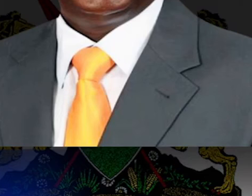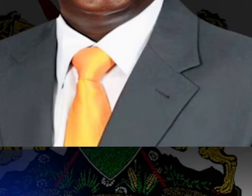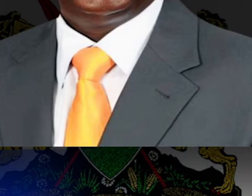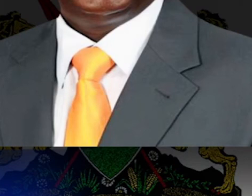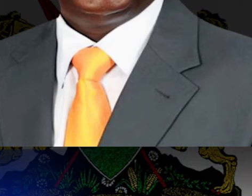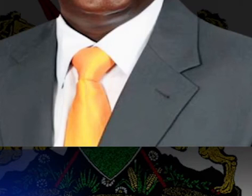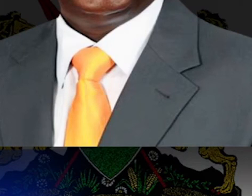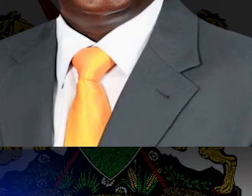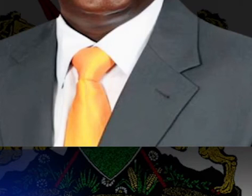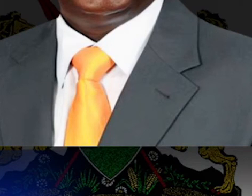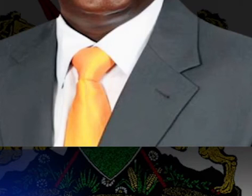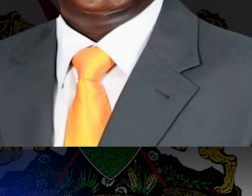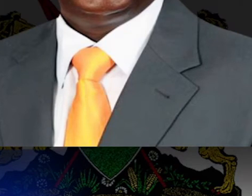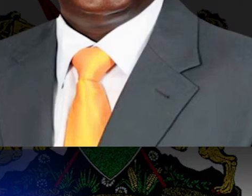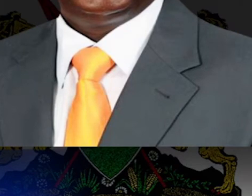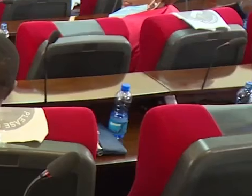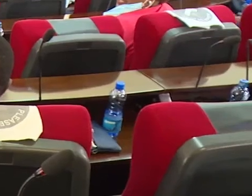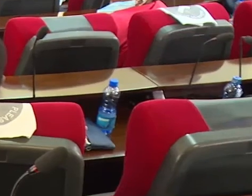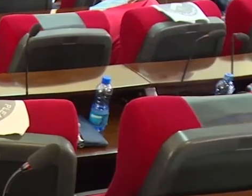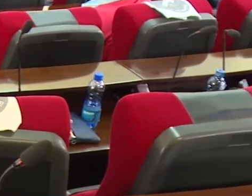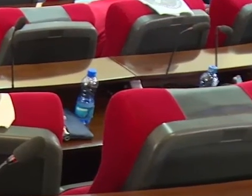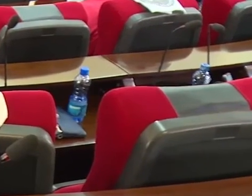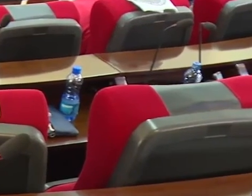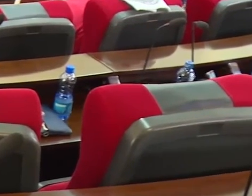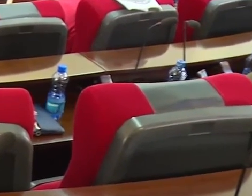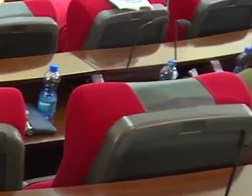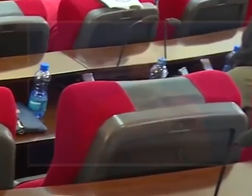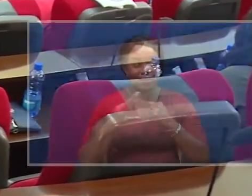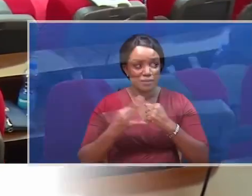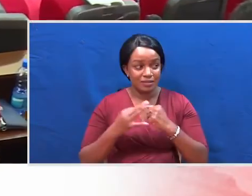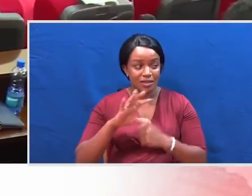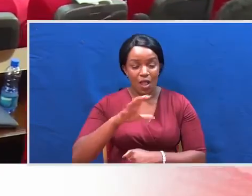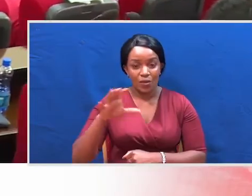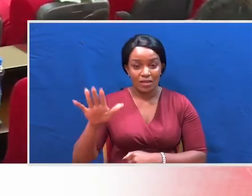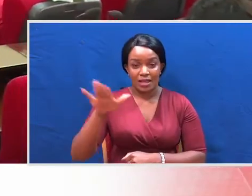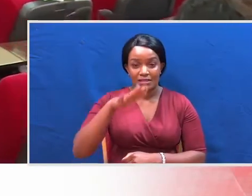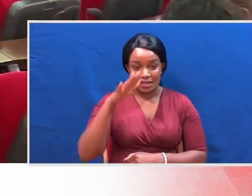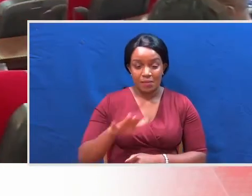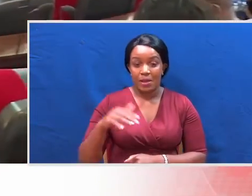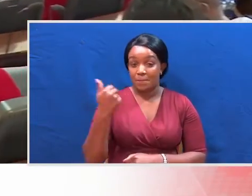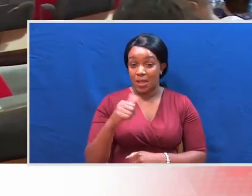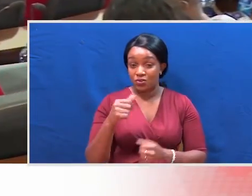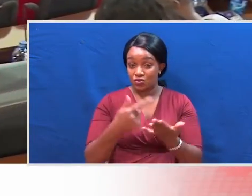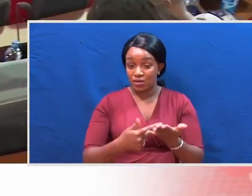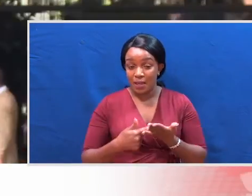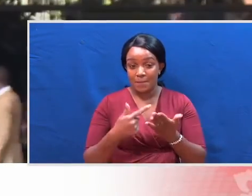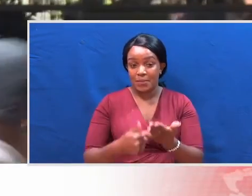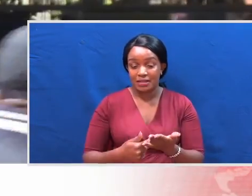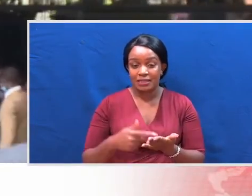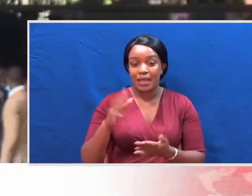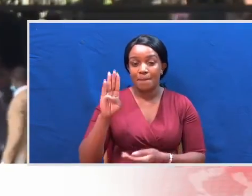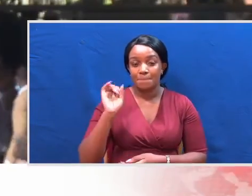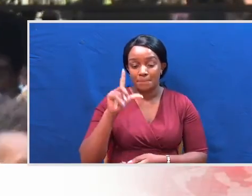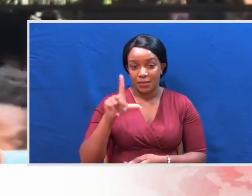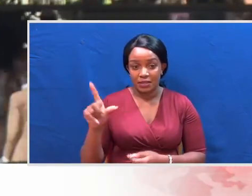the assemblies stood firm. 8 county assemblies are yet to debate the bill.